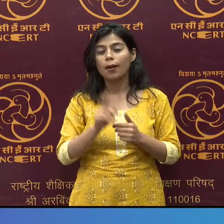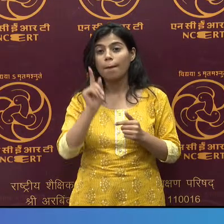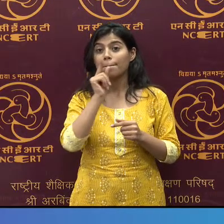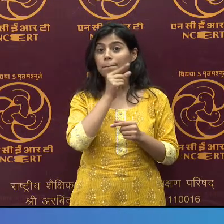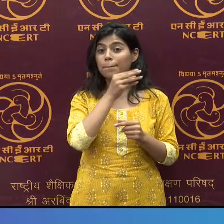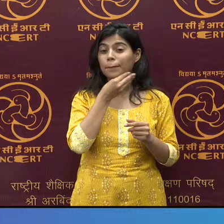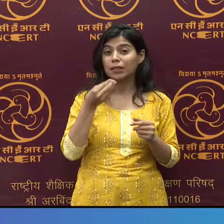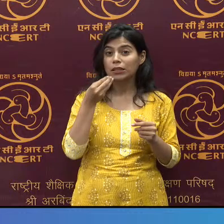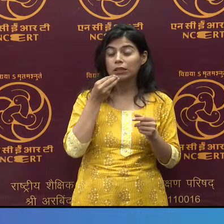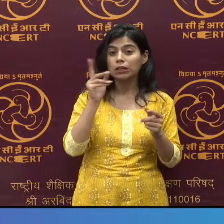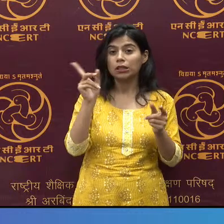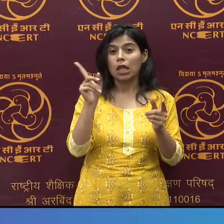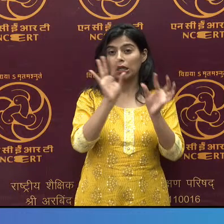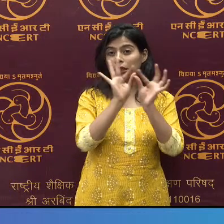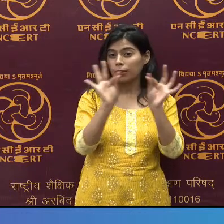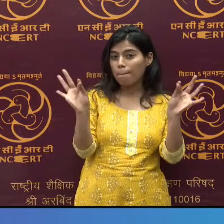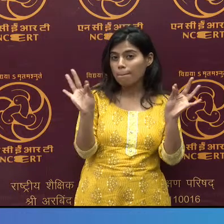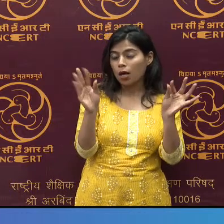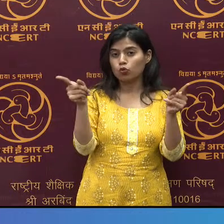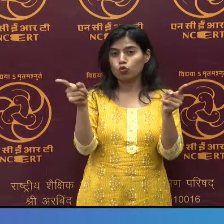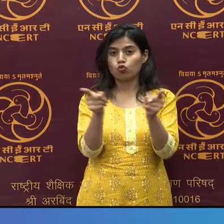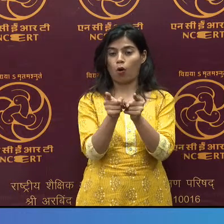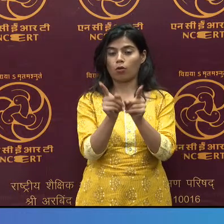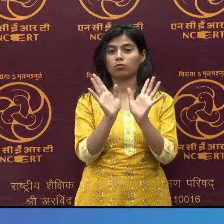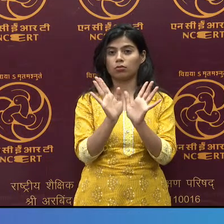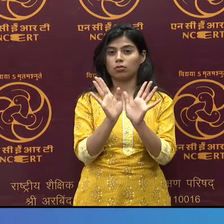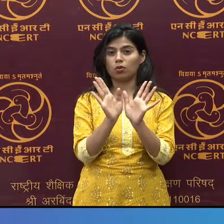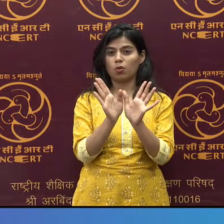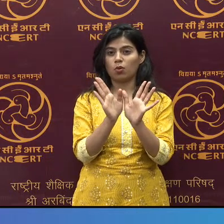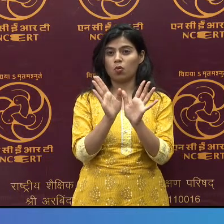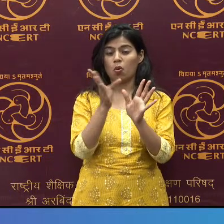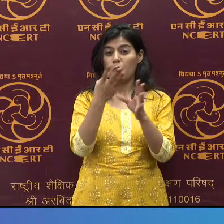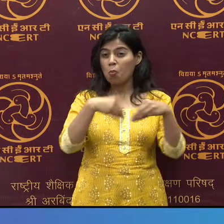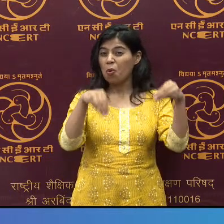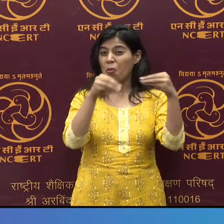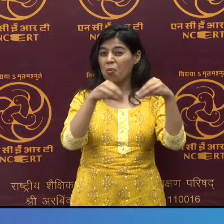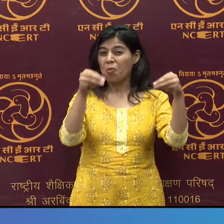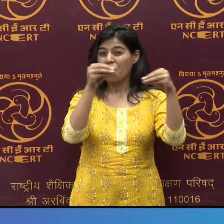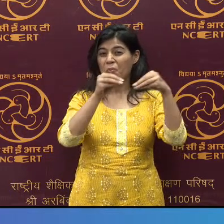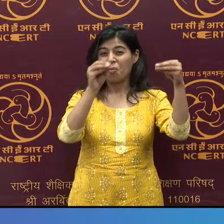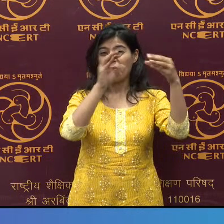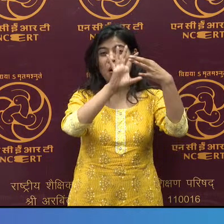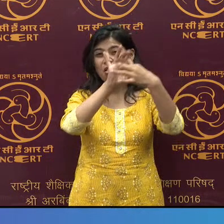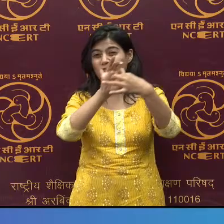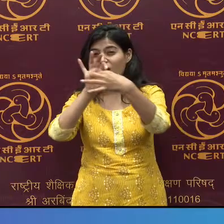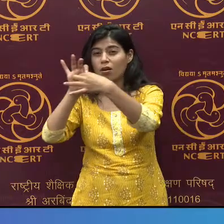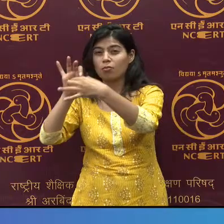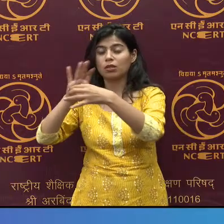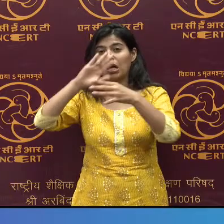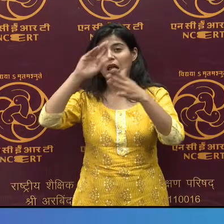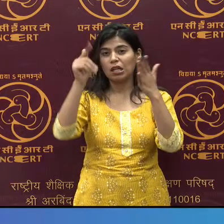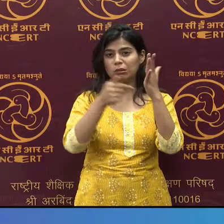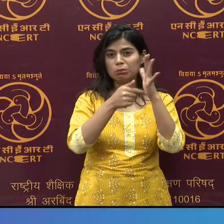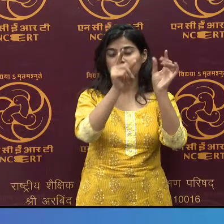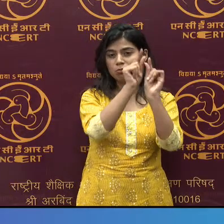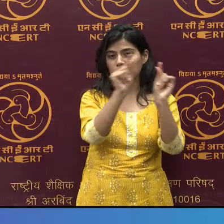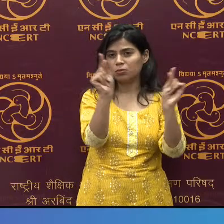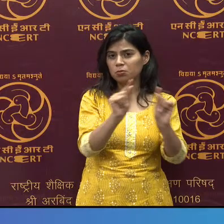short, grammatically correct sentences. Do not use a lot of connectors or linking devices.